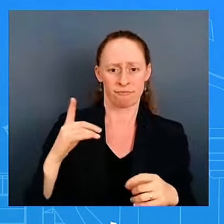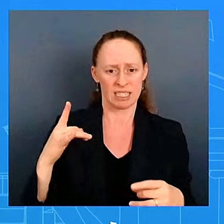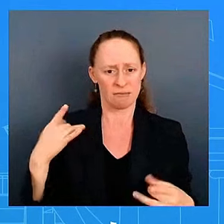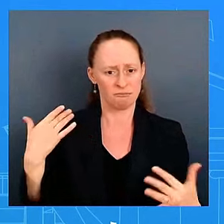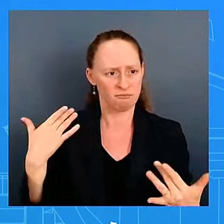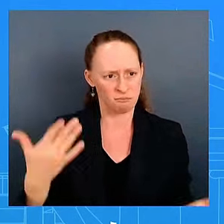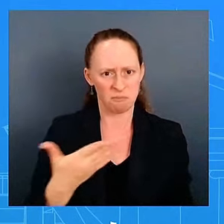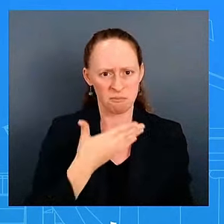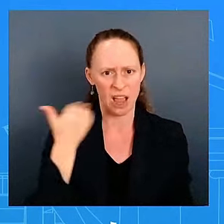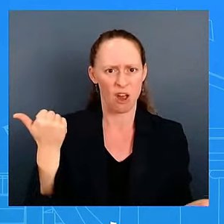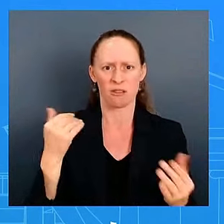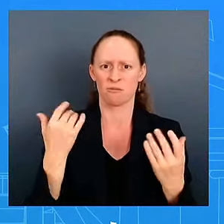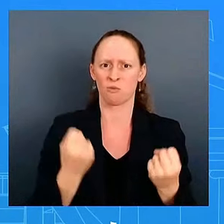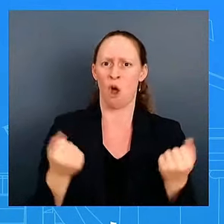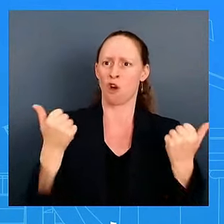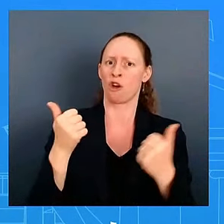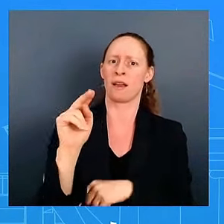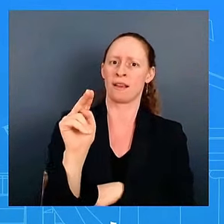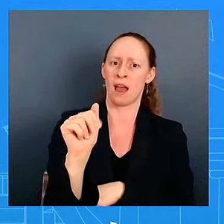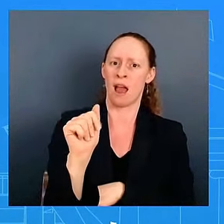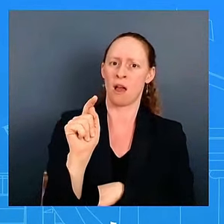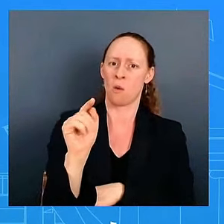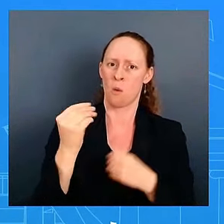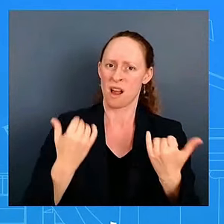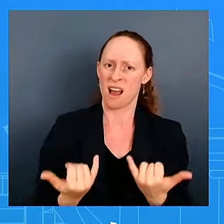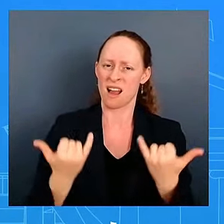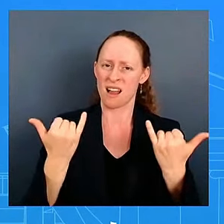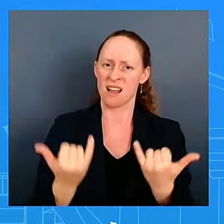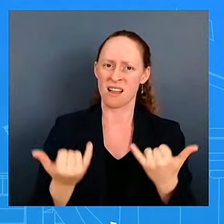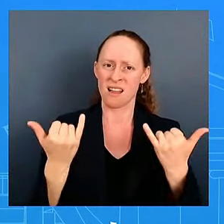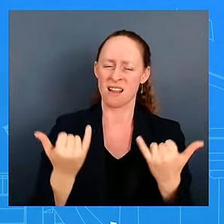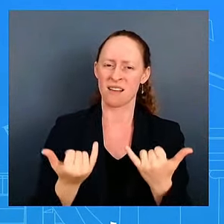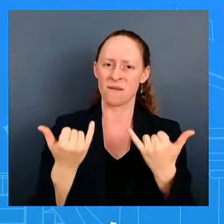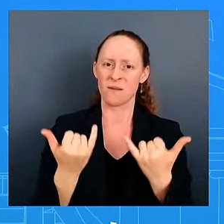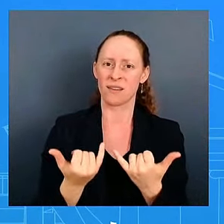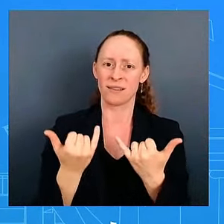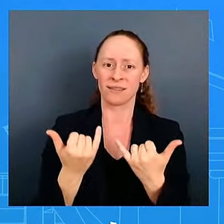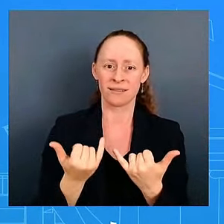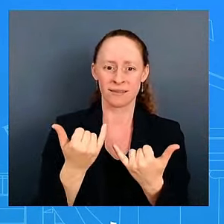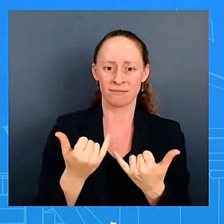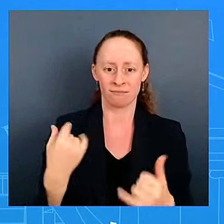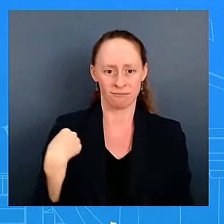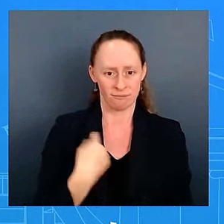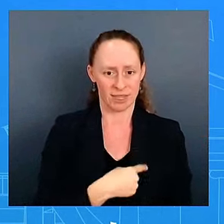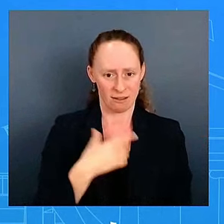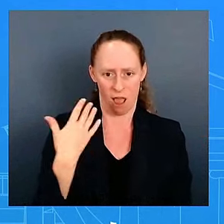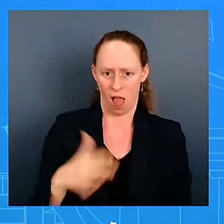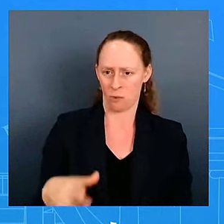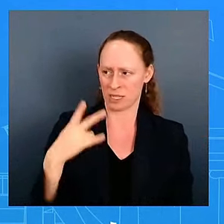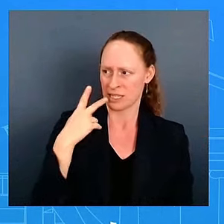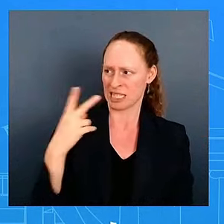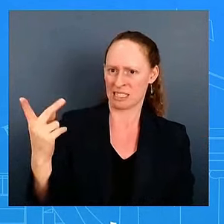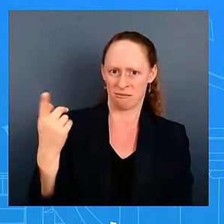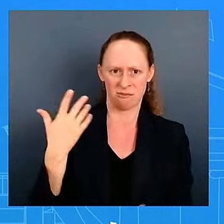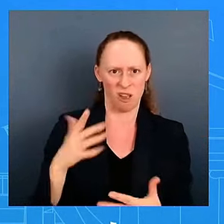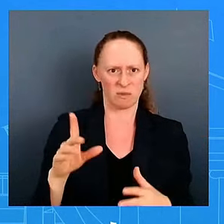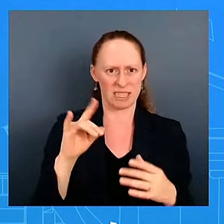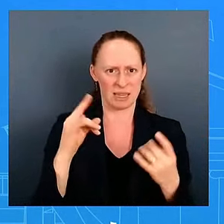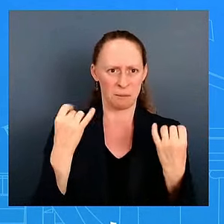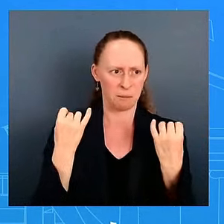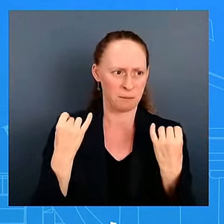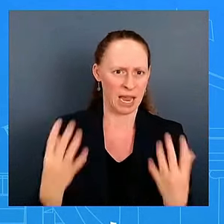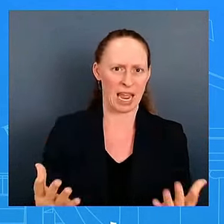and that we've been able to see in the last 3.5 years. So the president wants to continue to strengthen that